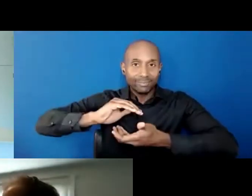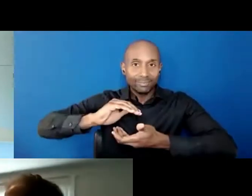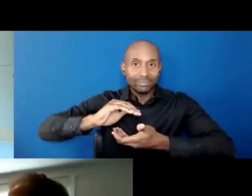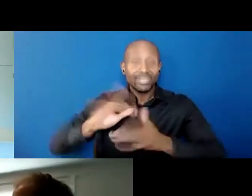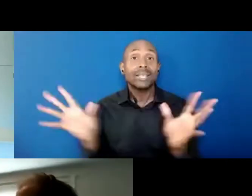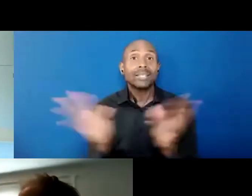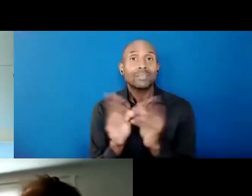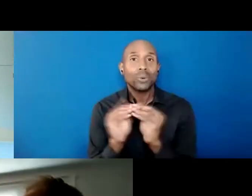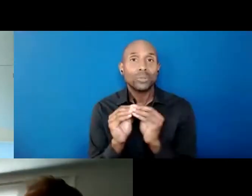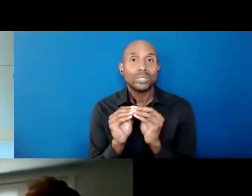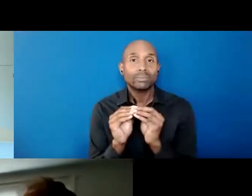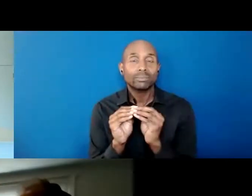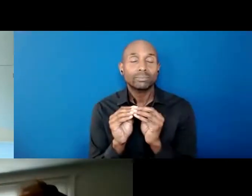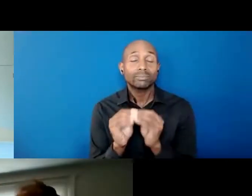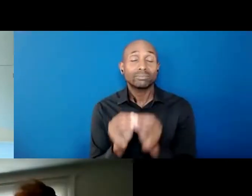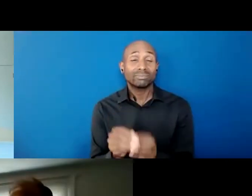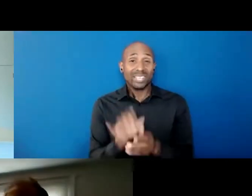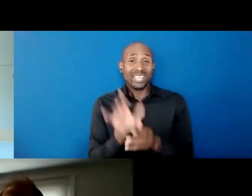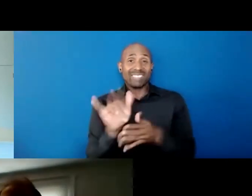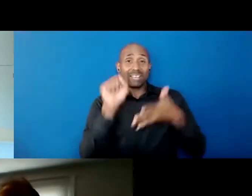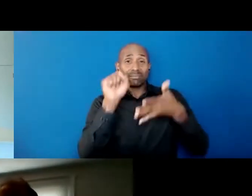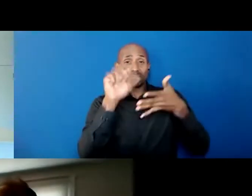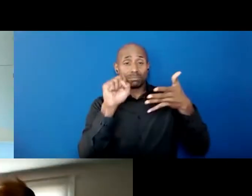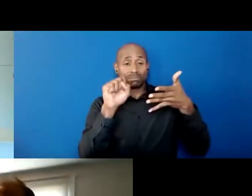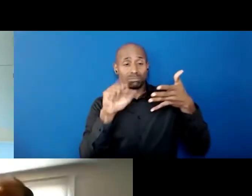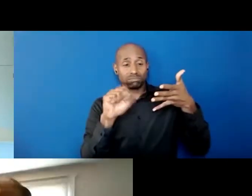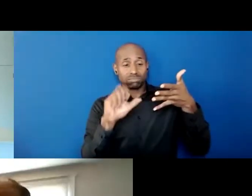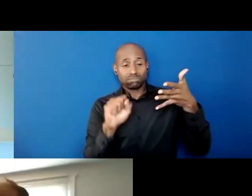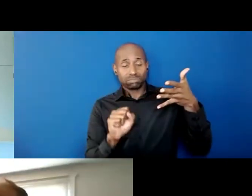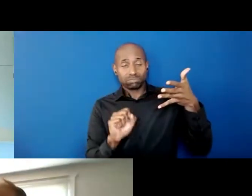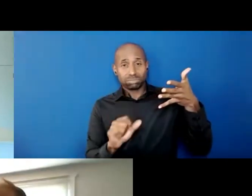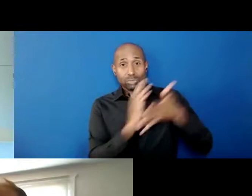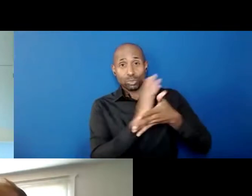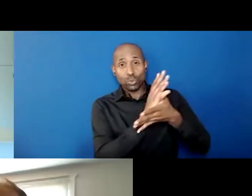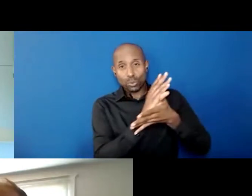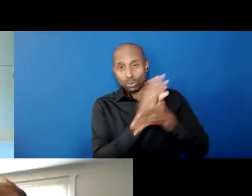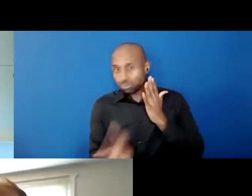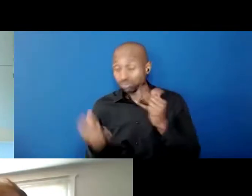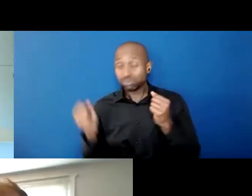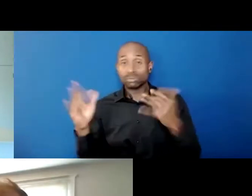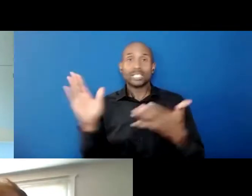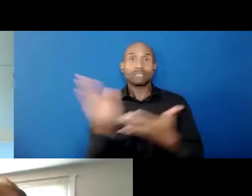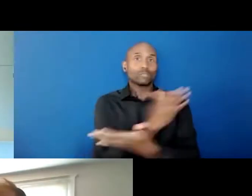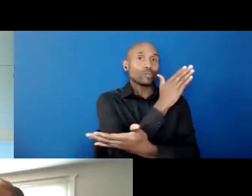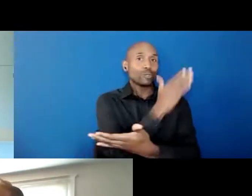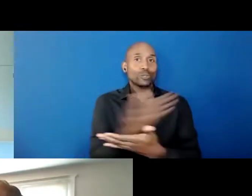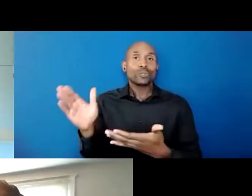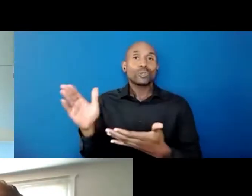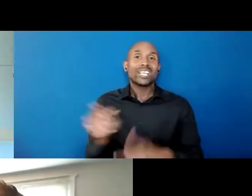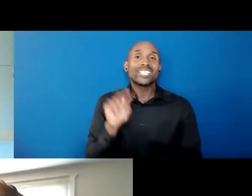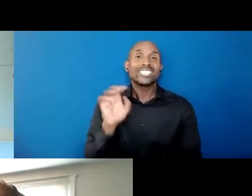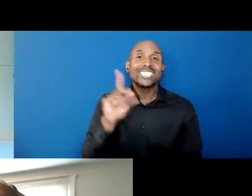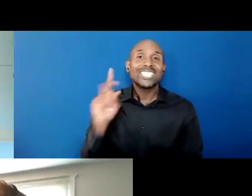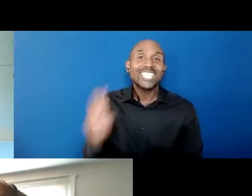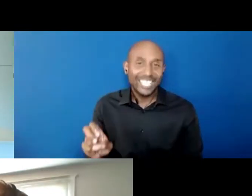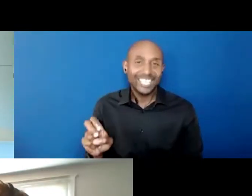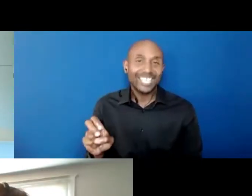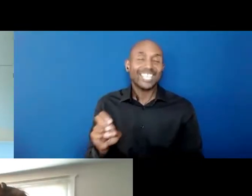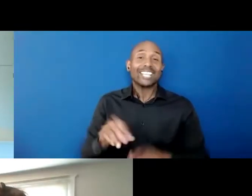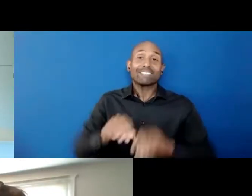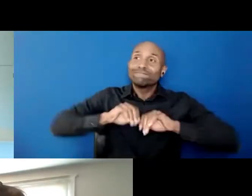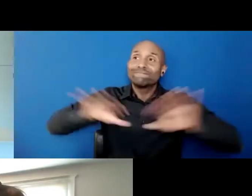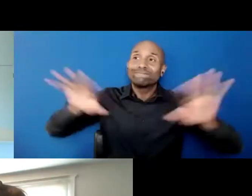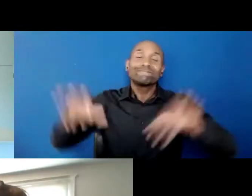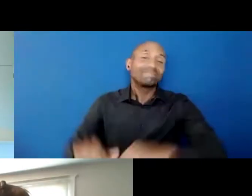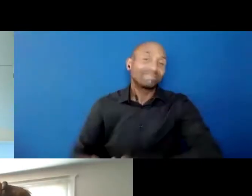Clearinghouse addresses, the audiences it reaches, the way it does what it does. And